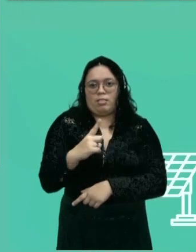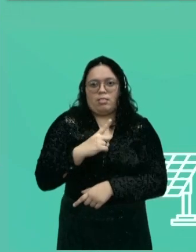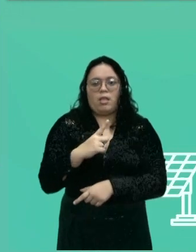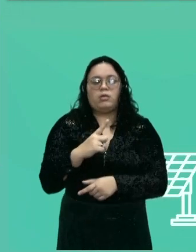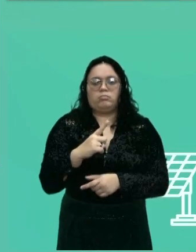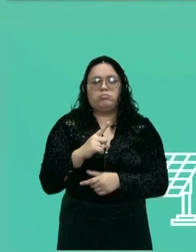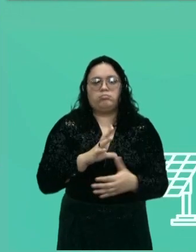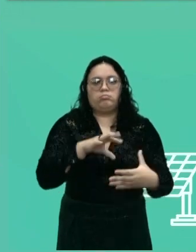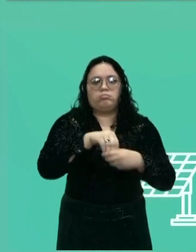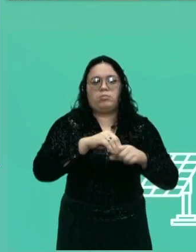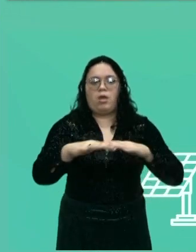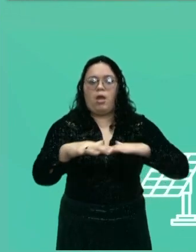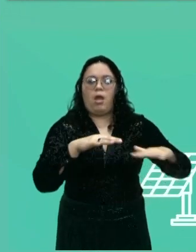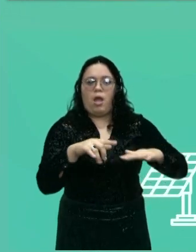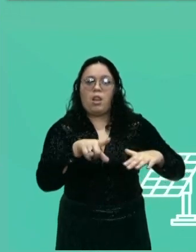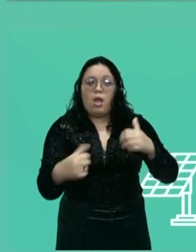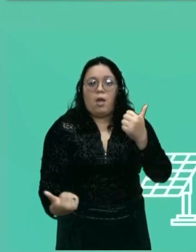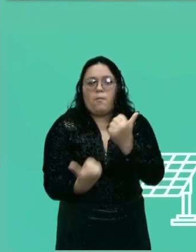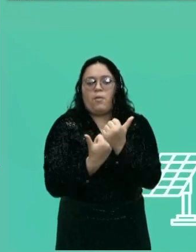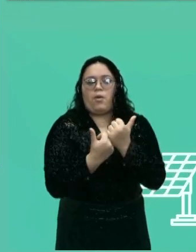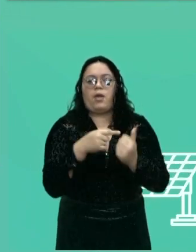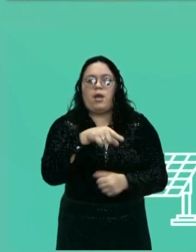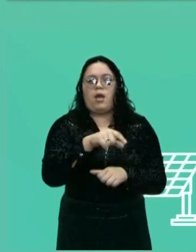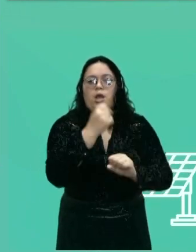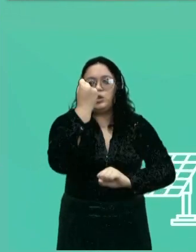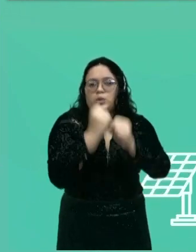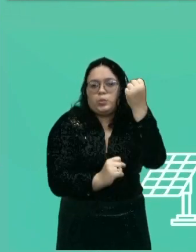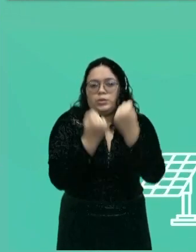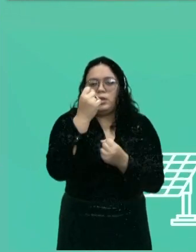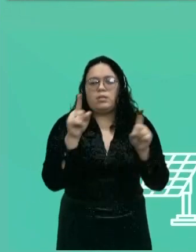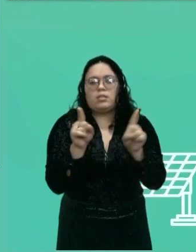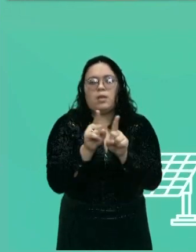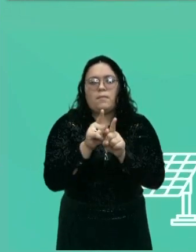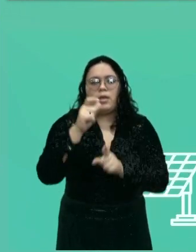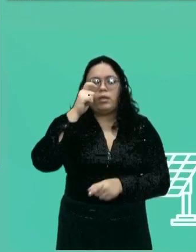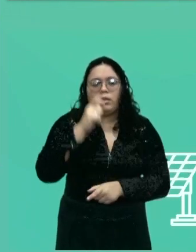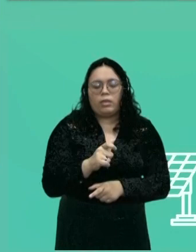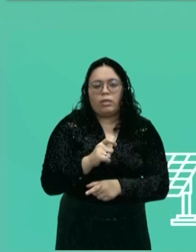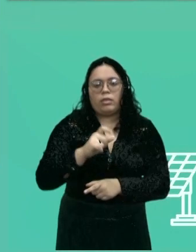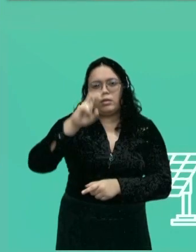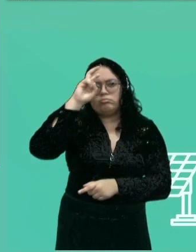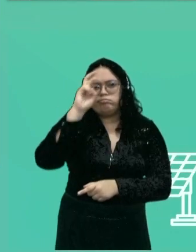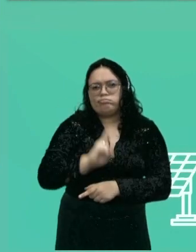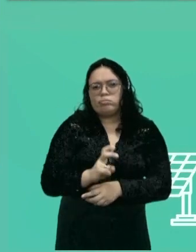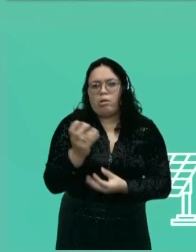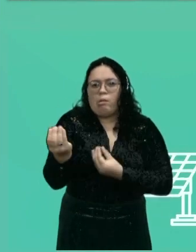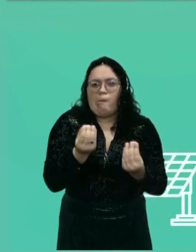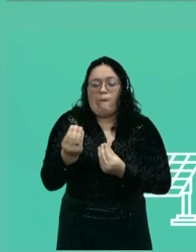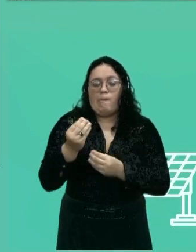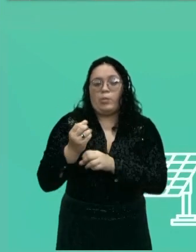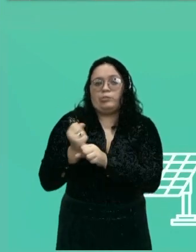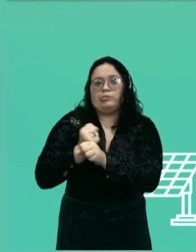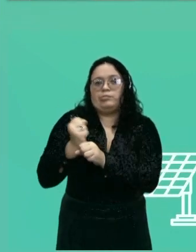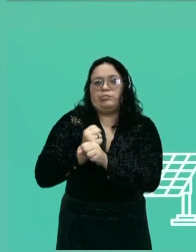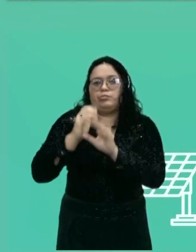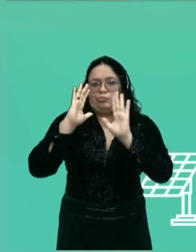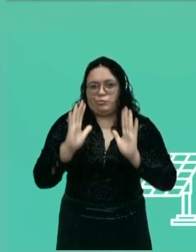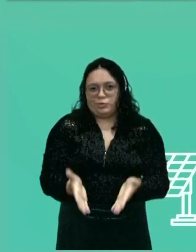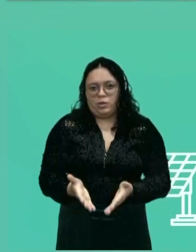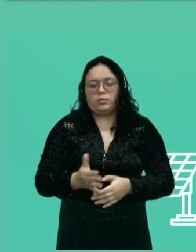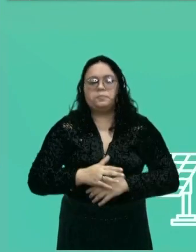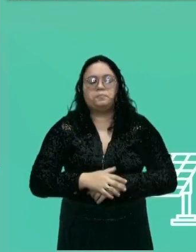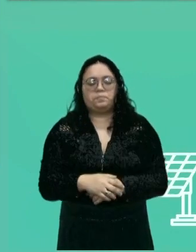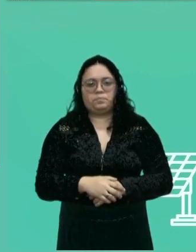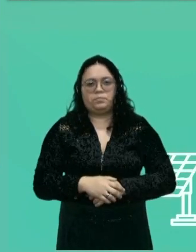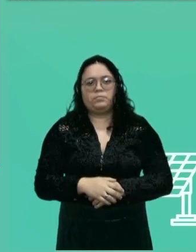carbon hydrogen industry, and also expertise which has been built over decades of a very successful offshore oil and